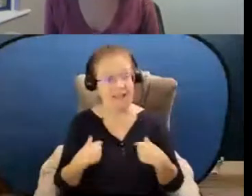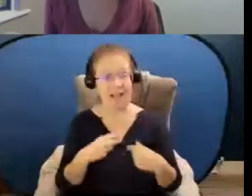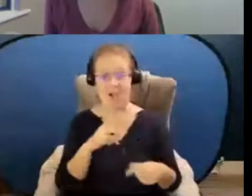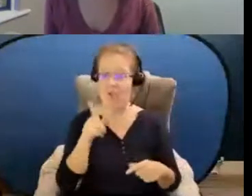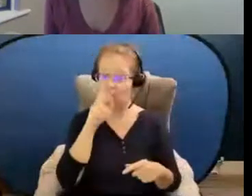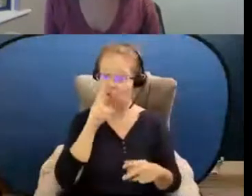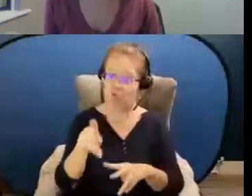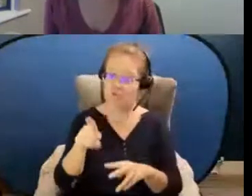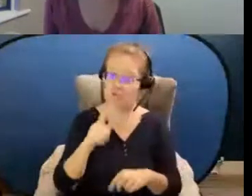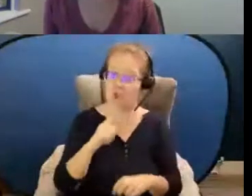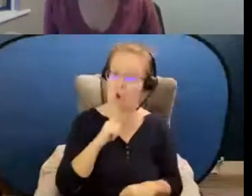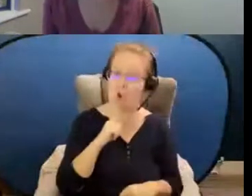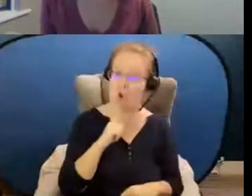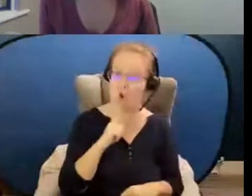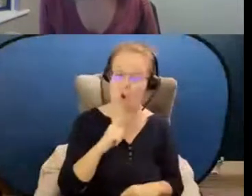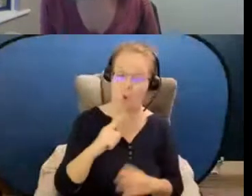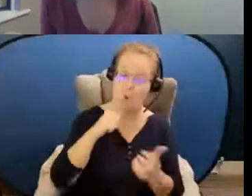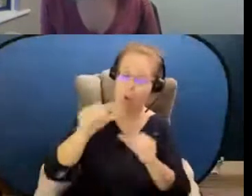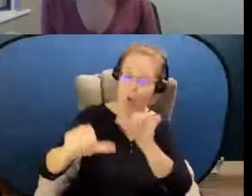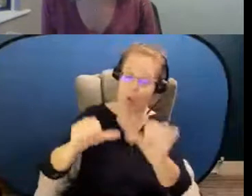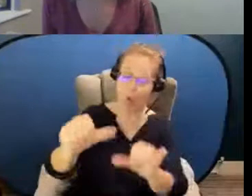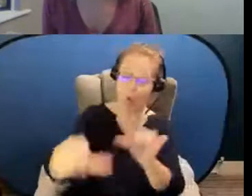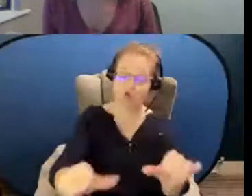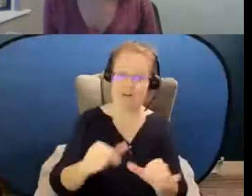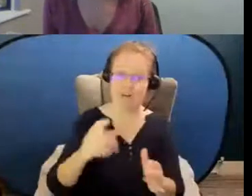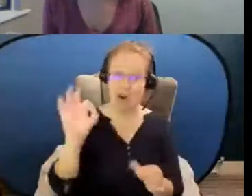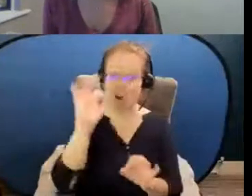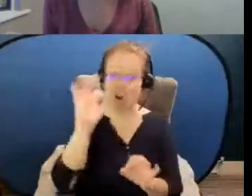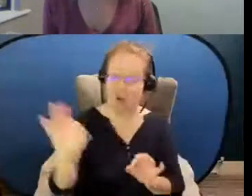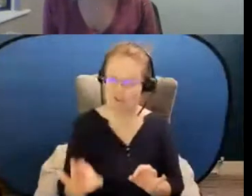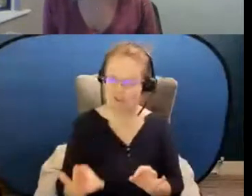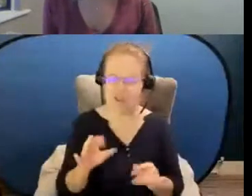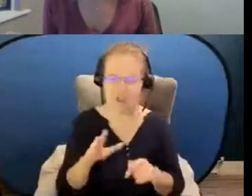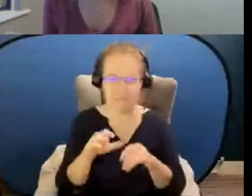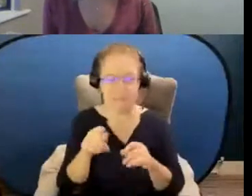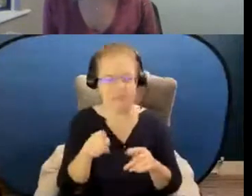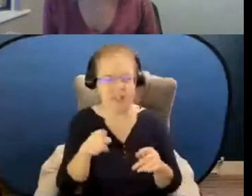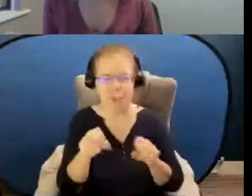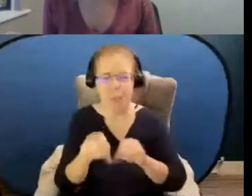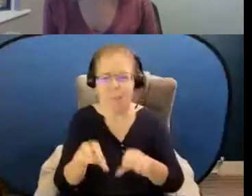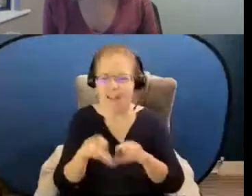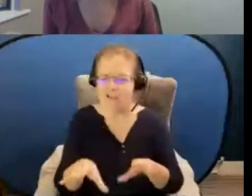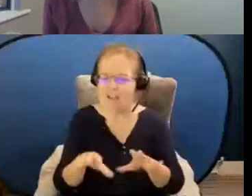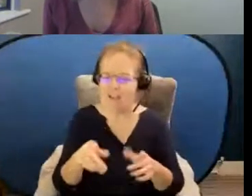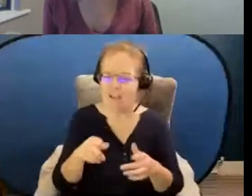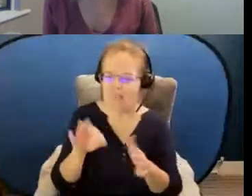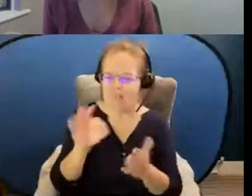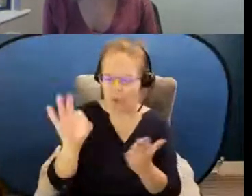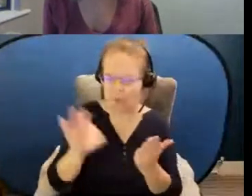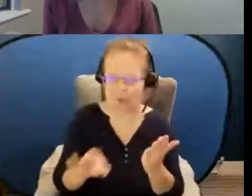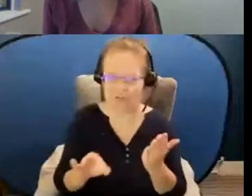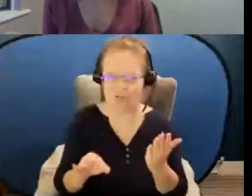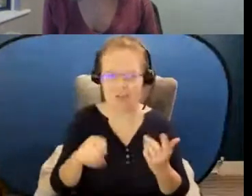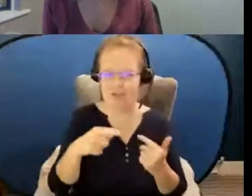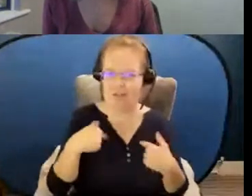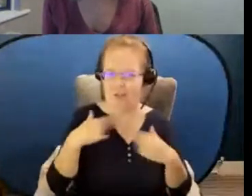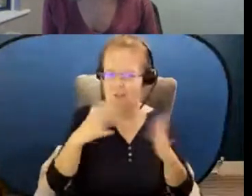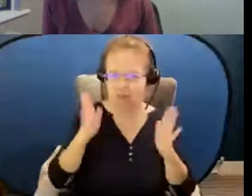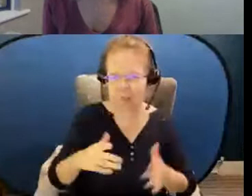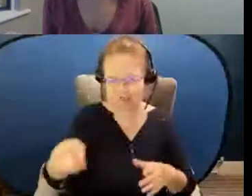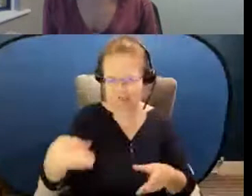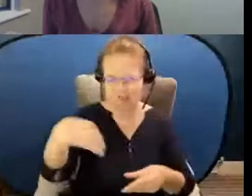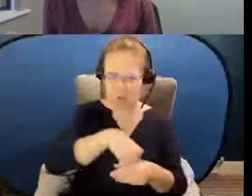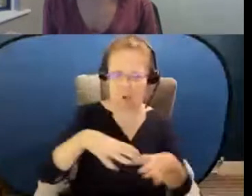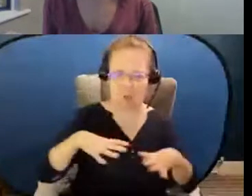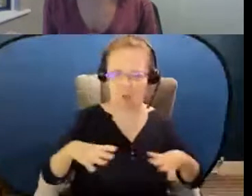something like an ordering question or a matching question, which traditionally is more difficult to make accessible, and just build that in so they don't have to think